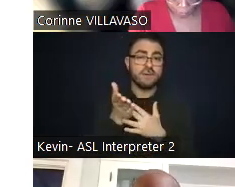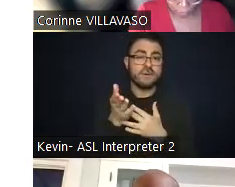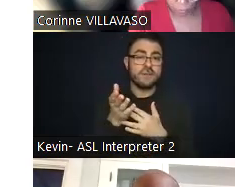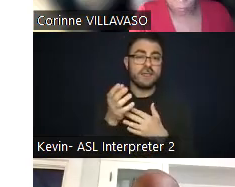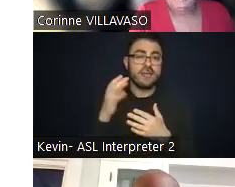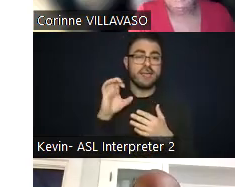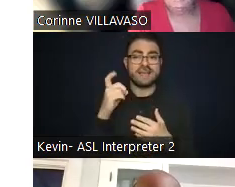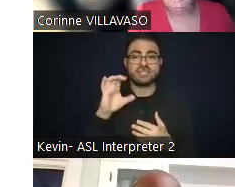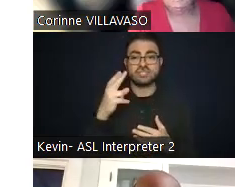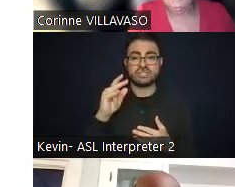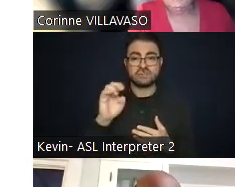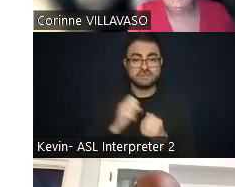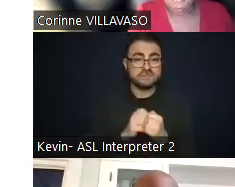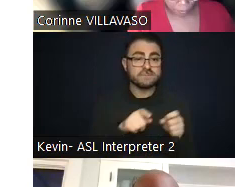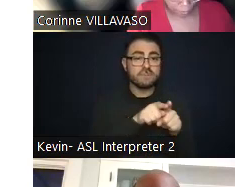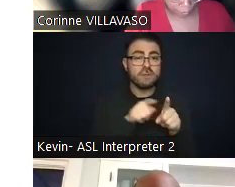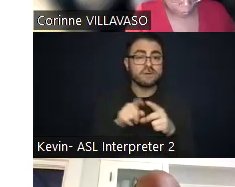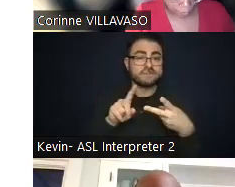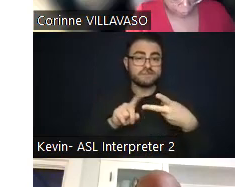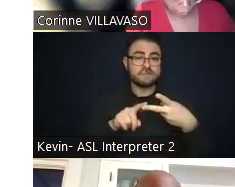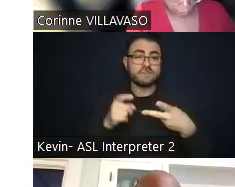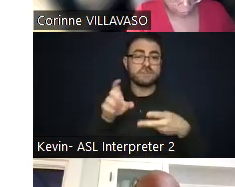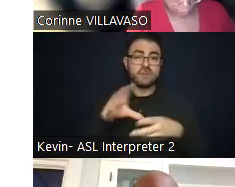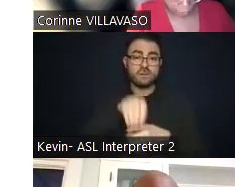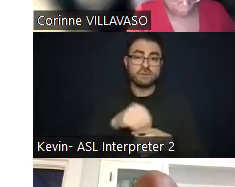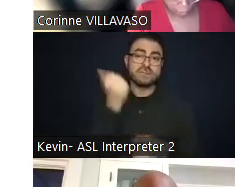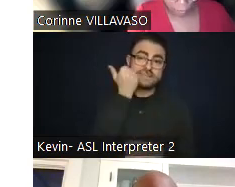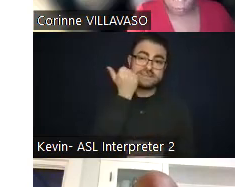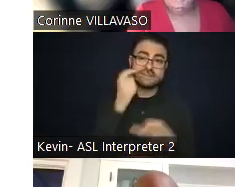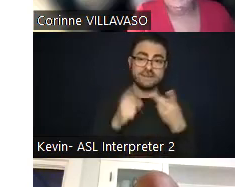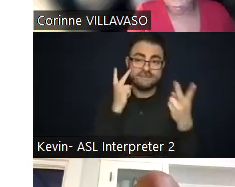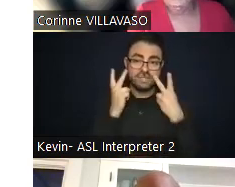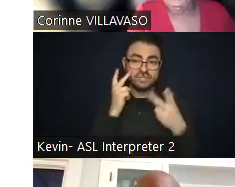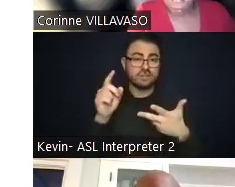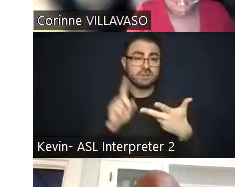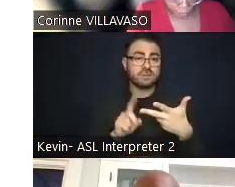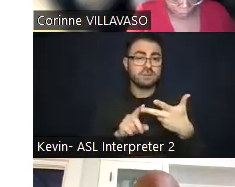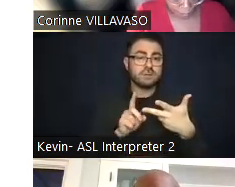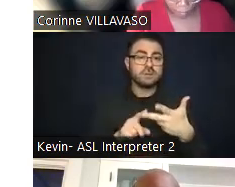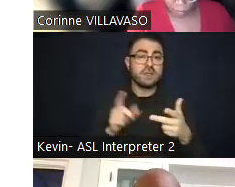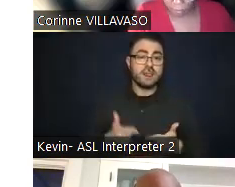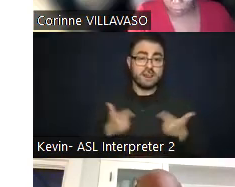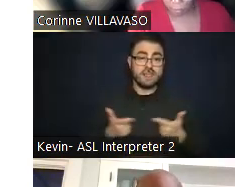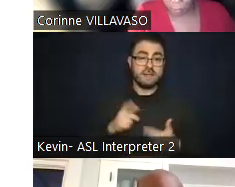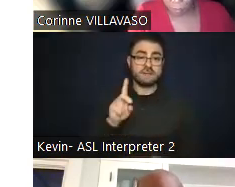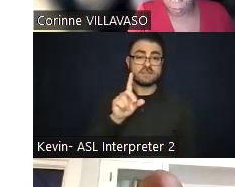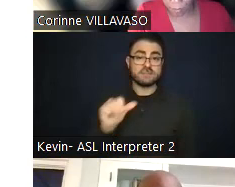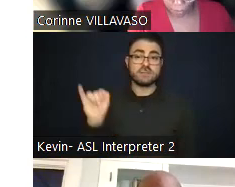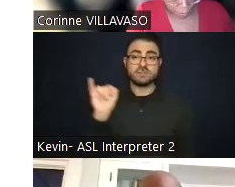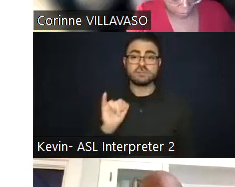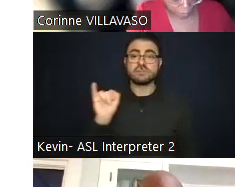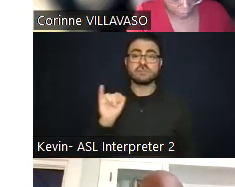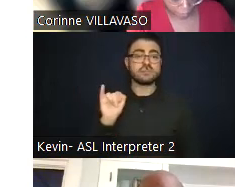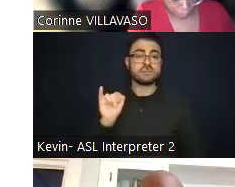shall also include dental and vision. Subpoint three, life and disability insurance shall be provided to all members of the